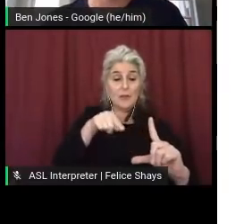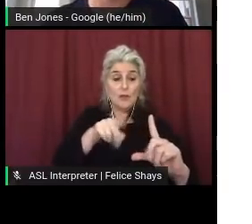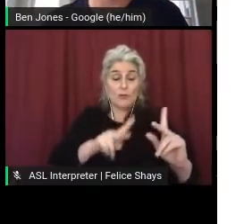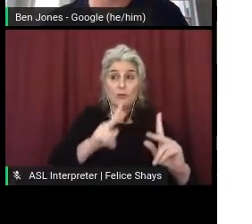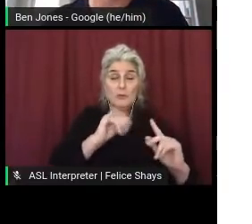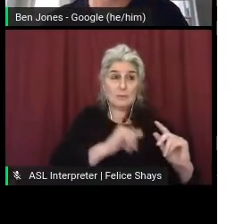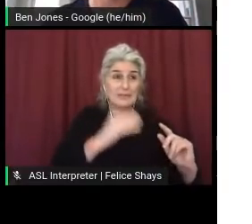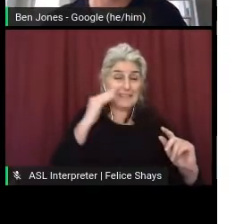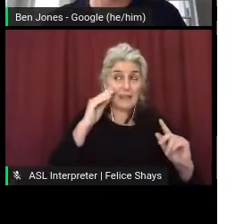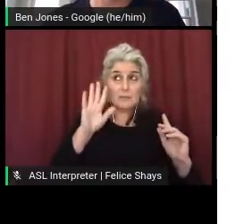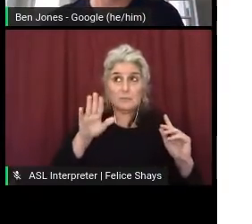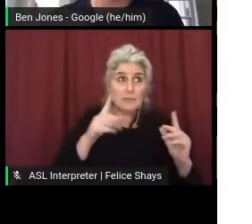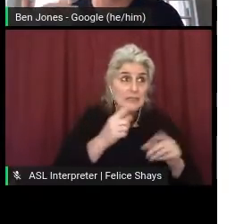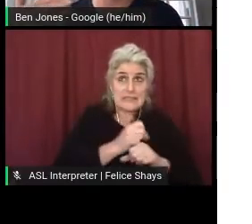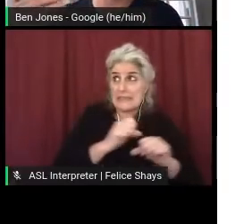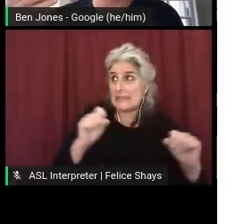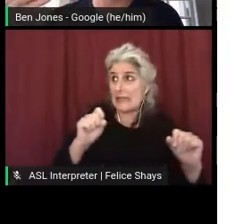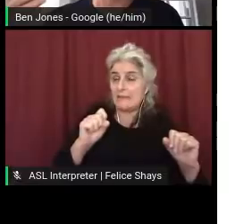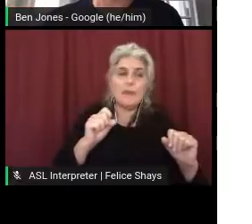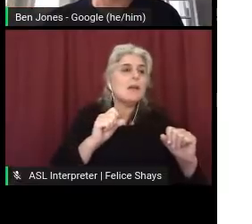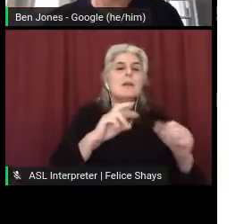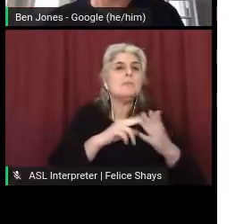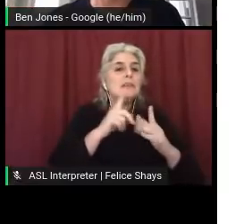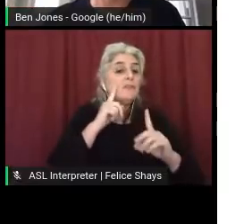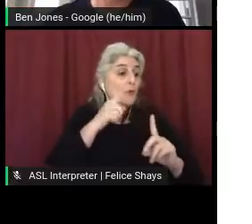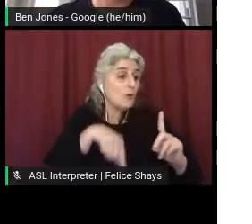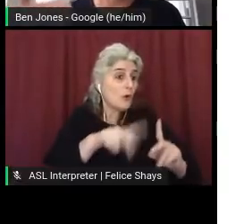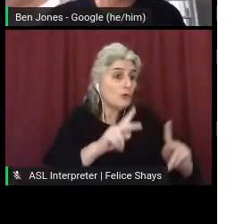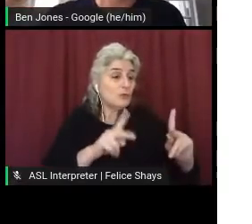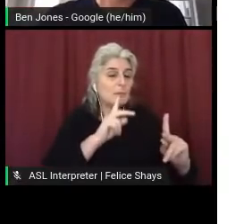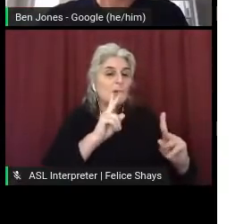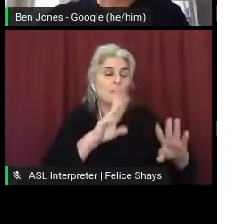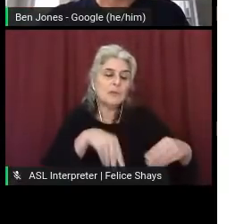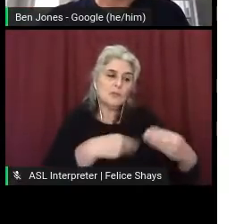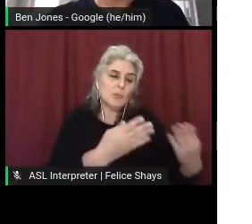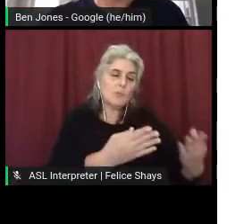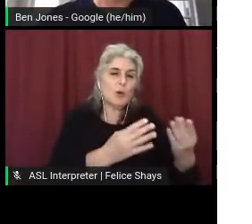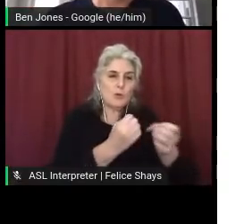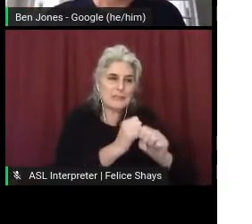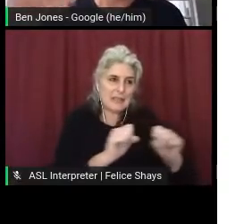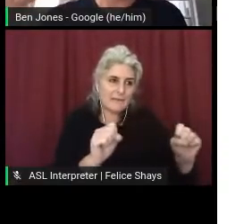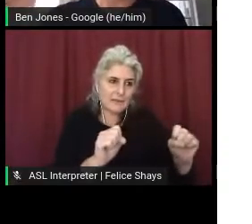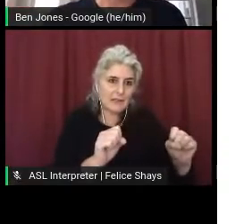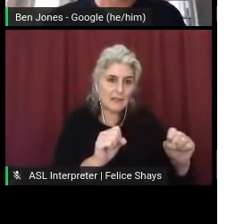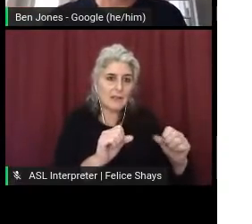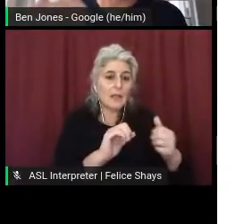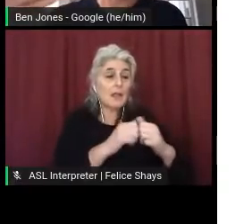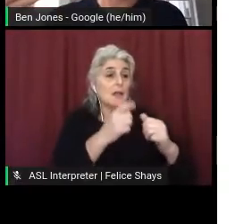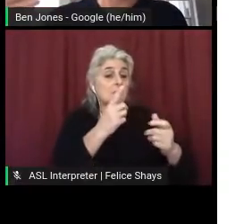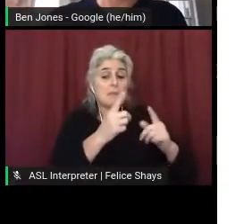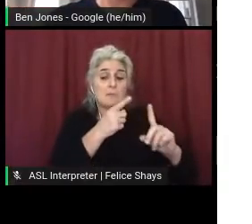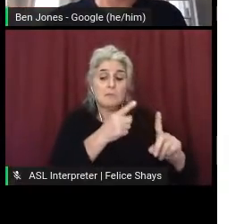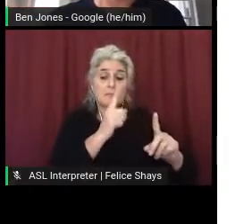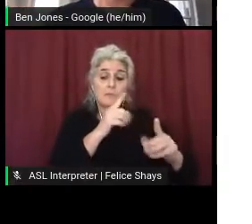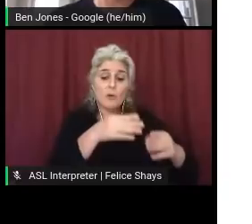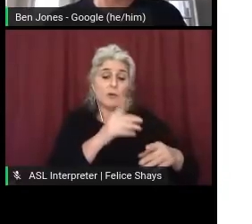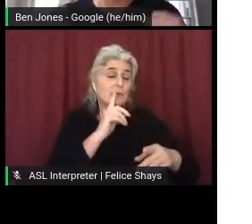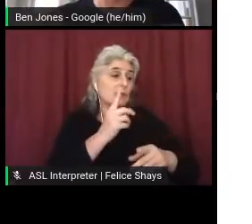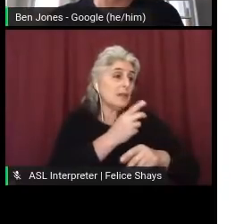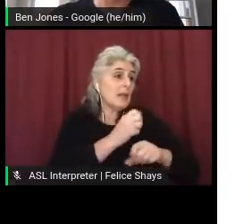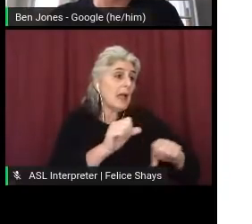very fundamental reassurance. So if it's a service proposition, how you're sanitizing, safety